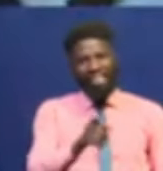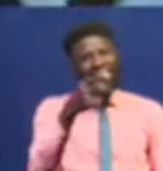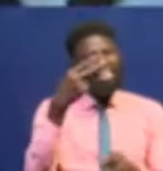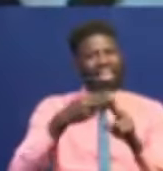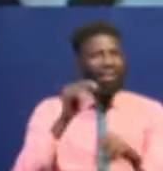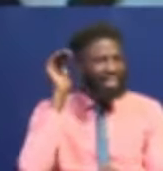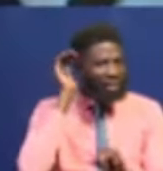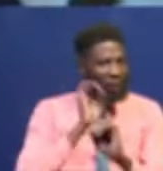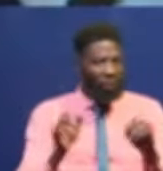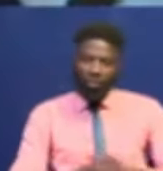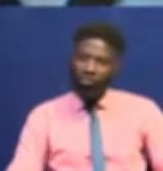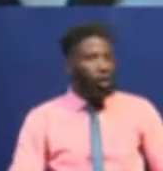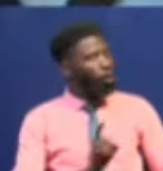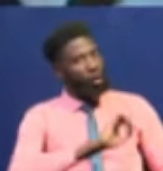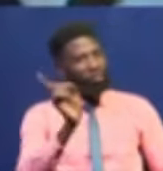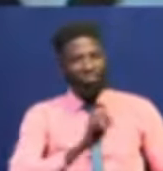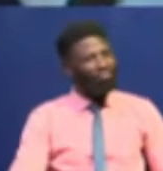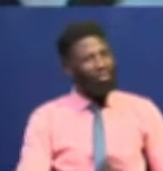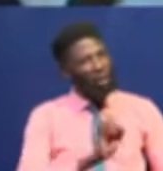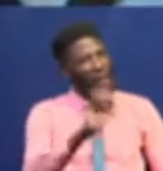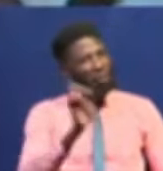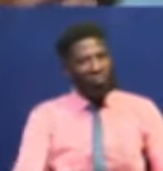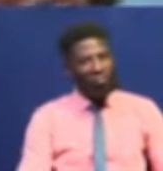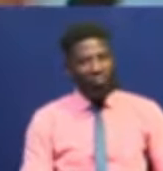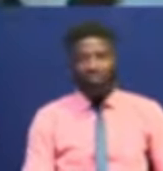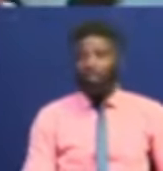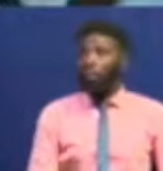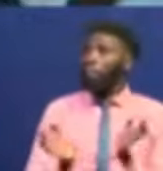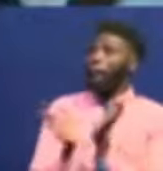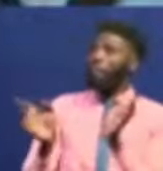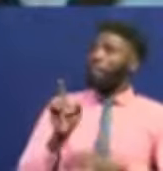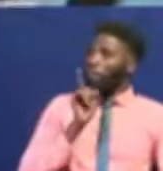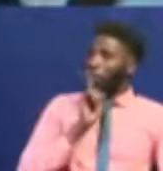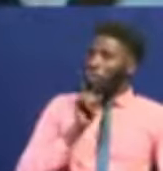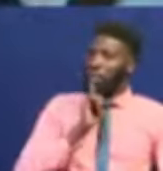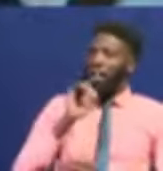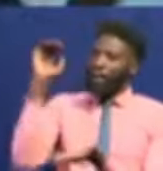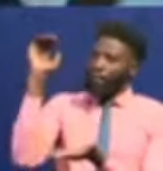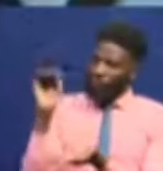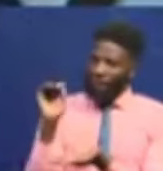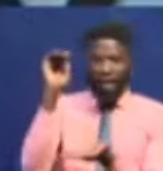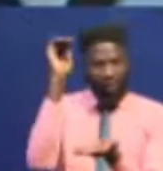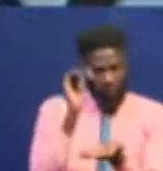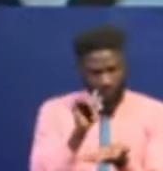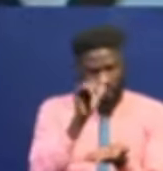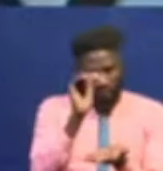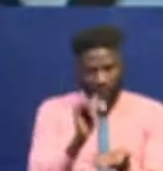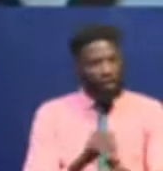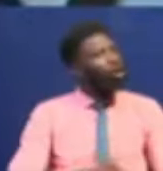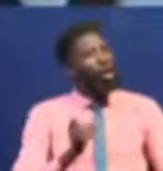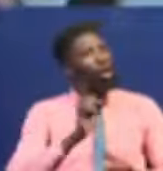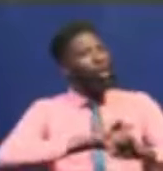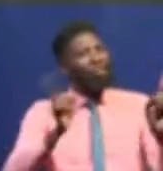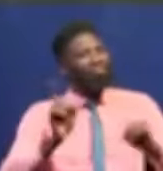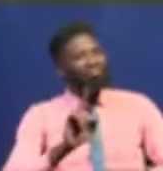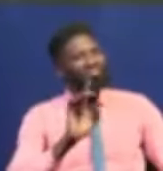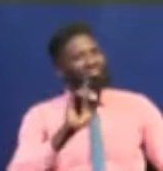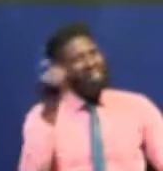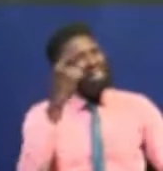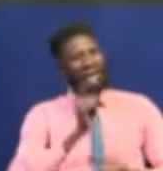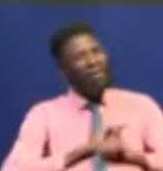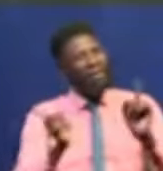listening? No, it doesn't. That the public said, reduce this by... No, it doesn't, no. Mr. President.